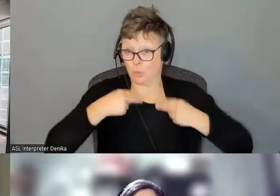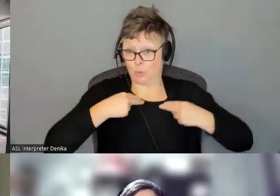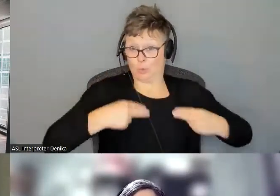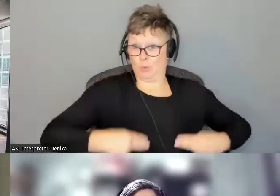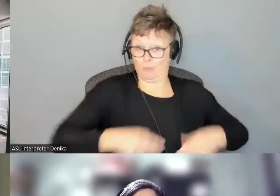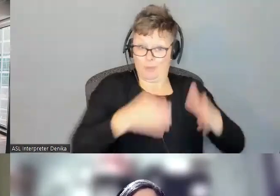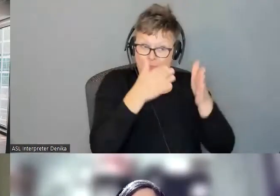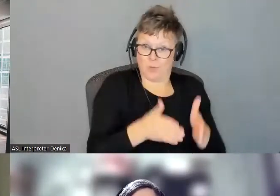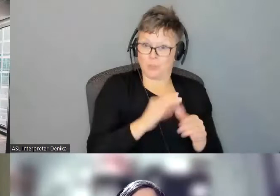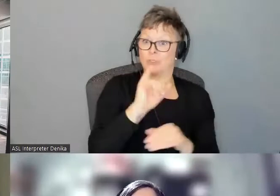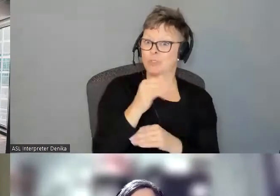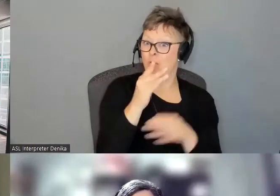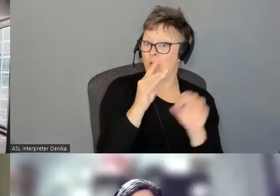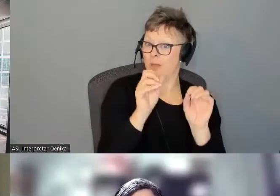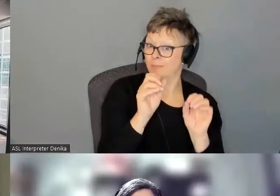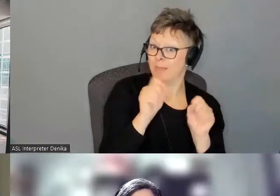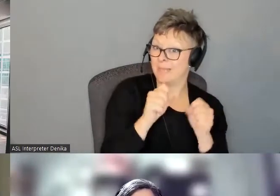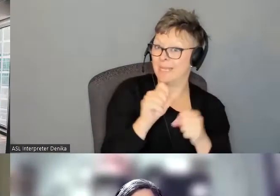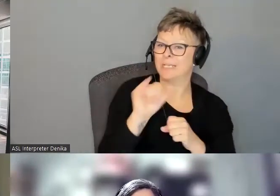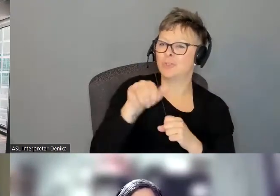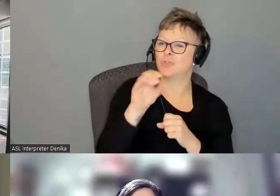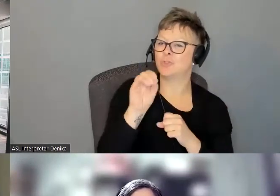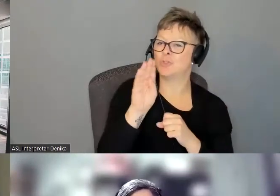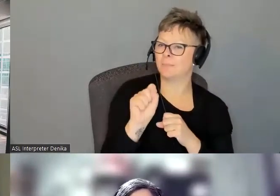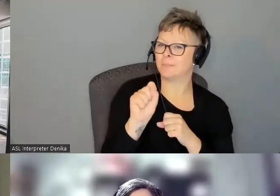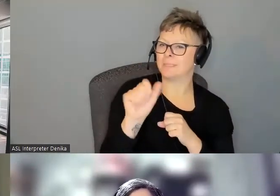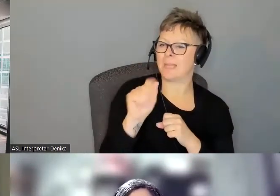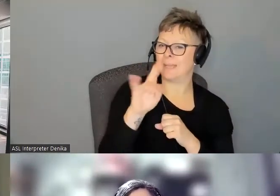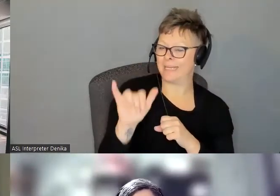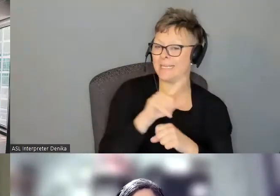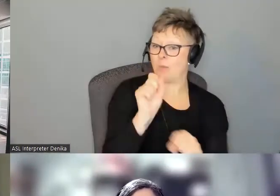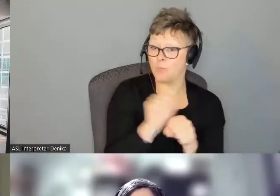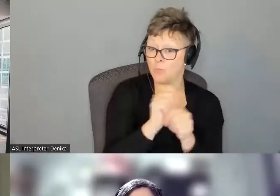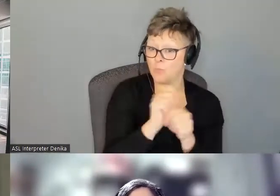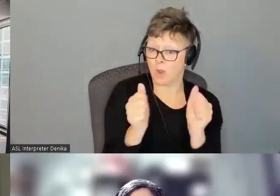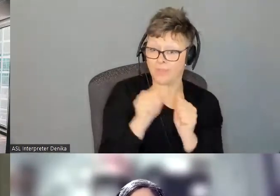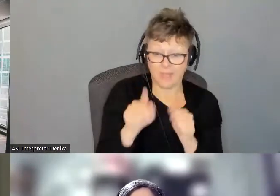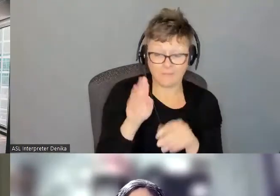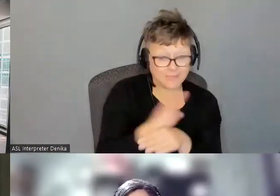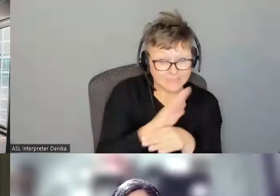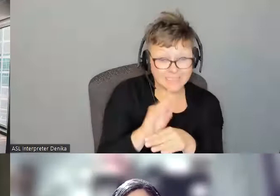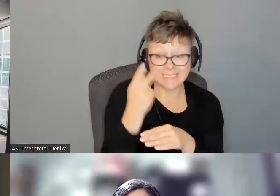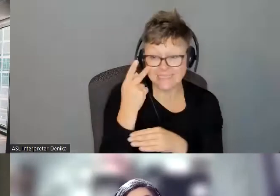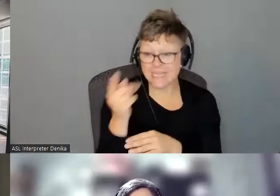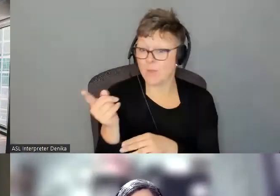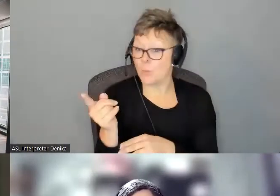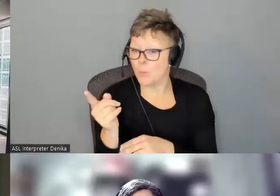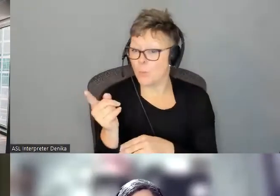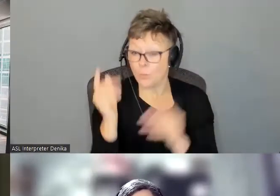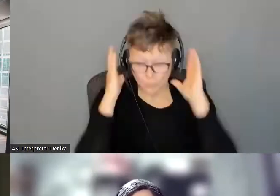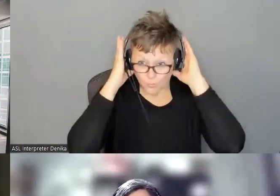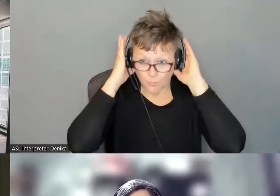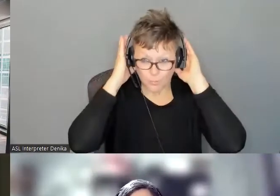as well as the team at ODEN, can work with the business to identify where their postings are creating